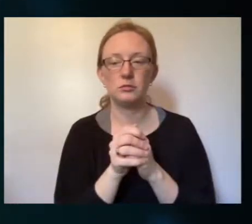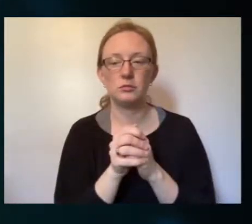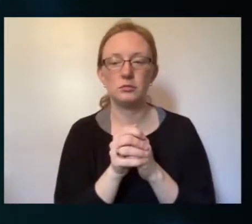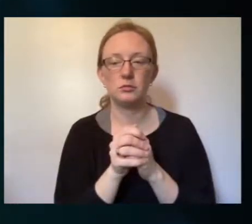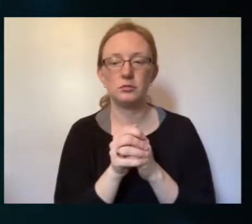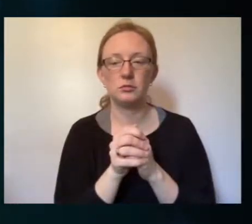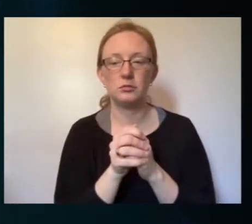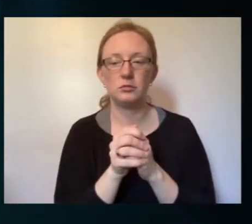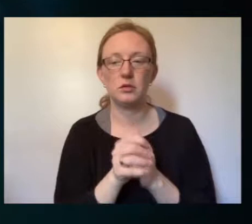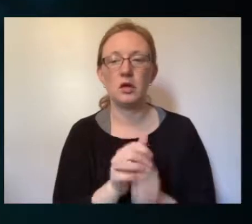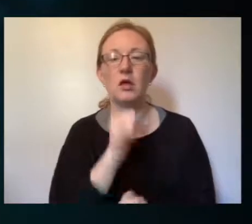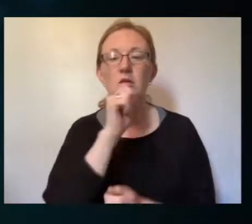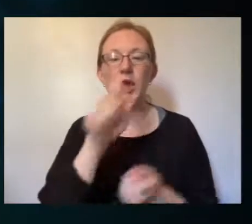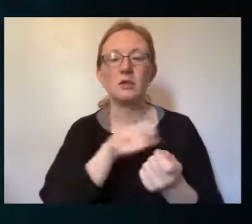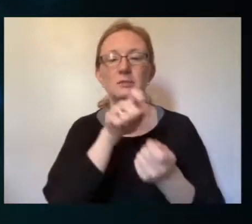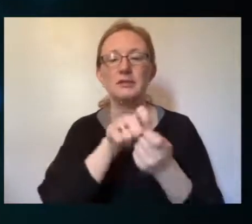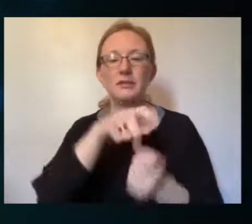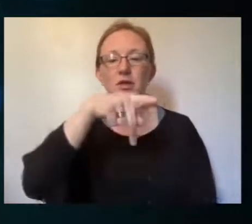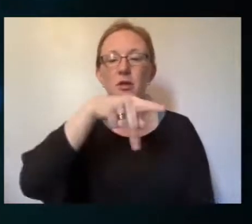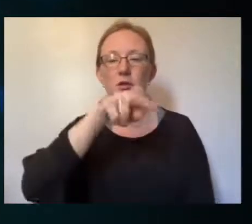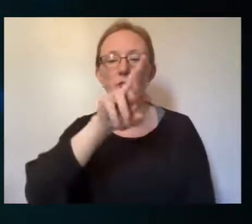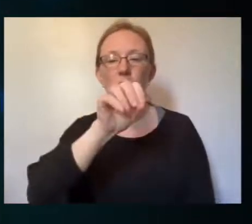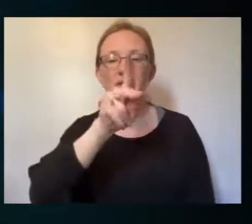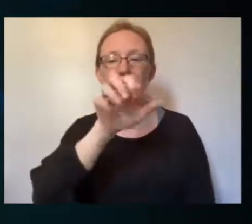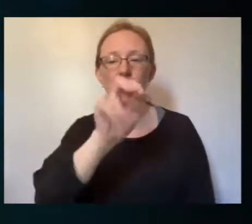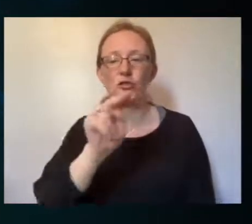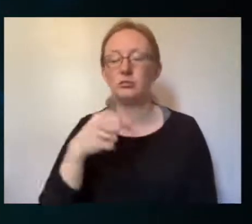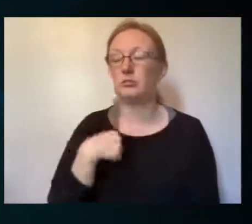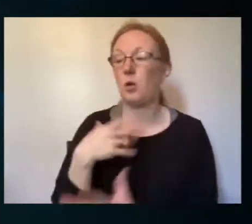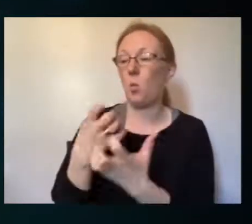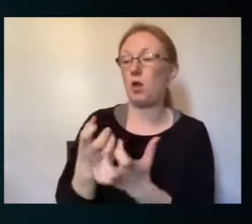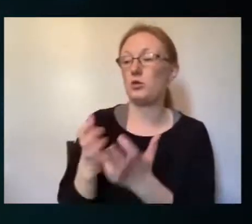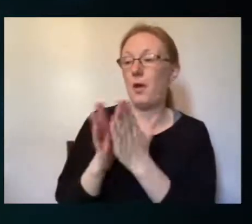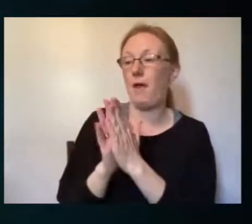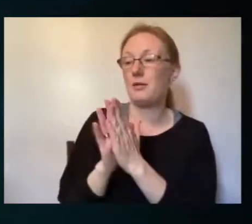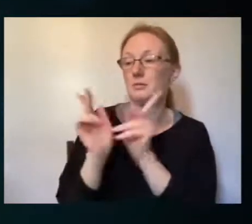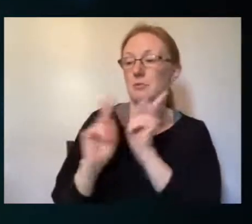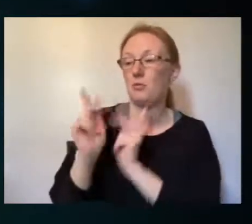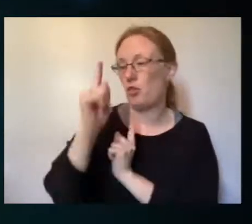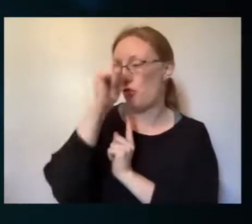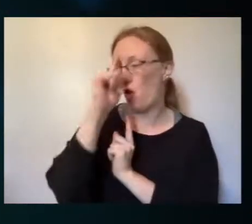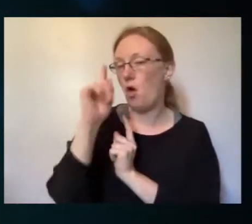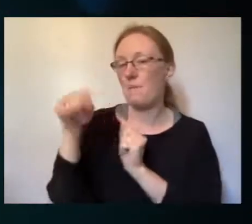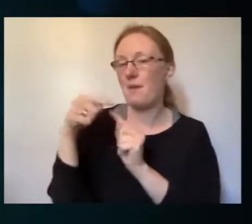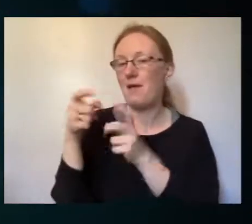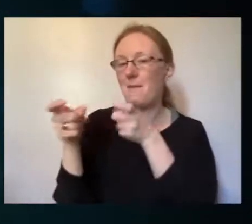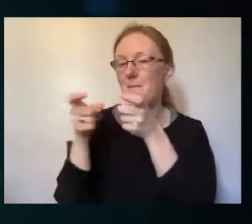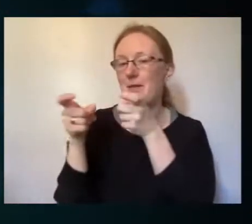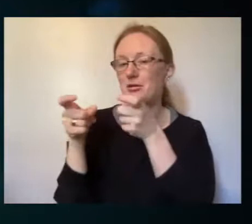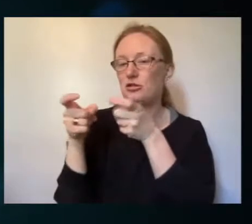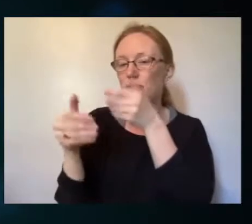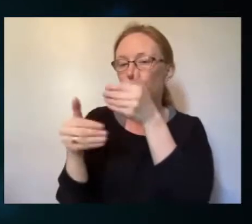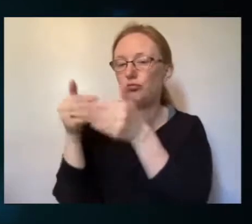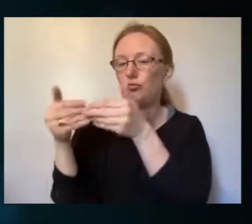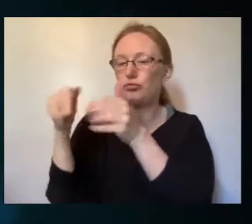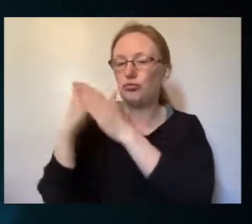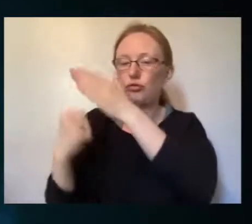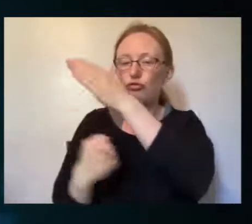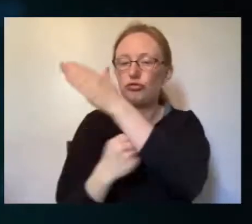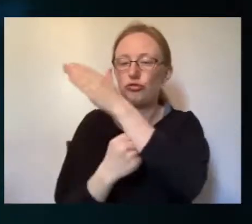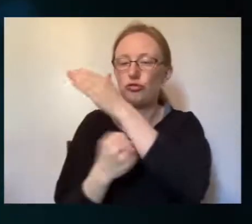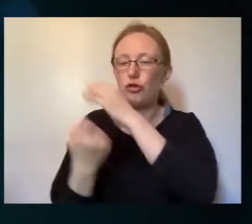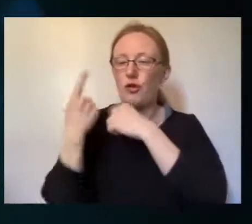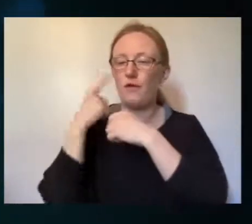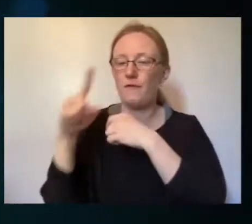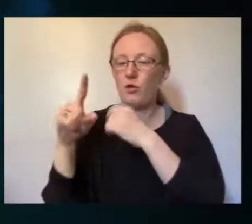non-specific provocation. I would like to ask people's thoughts on the type of management structures best suited to diversity and inclusion,